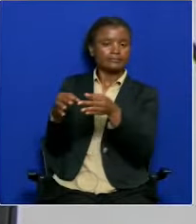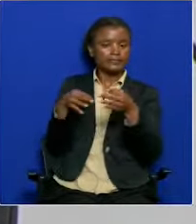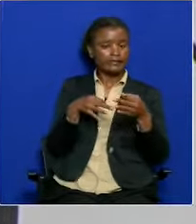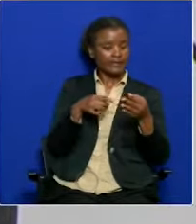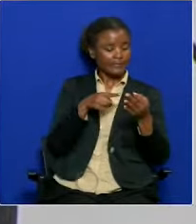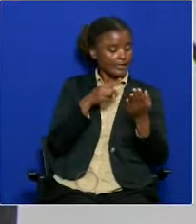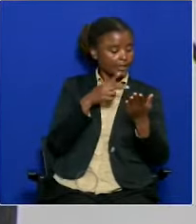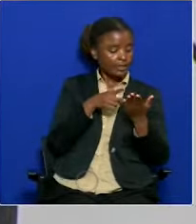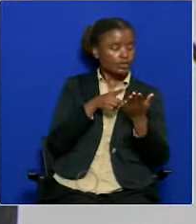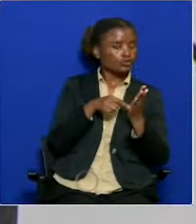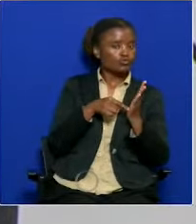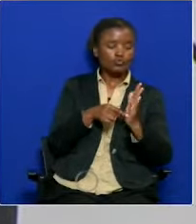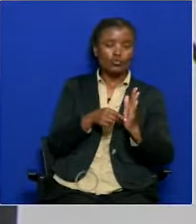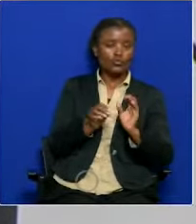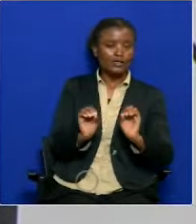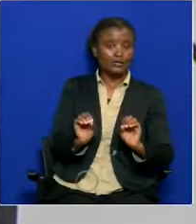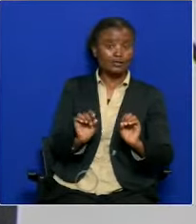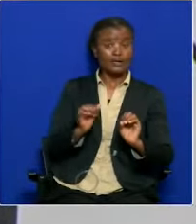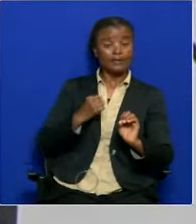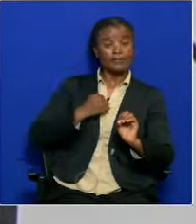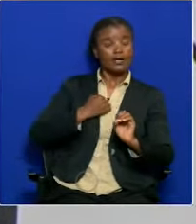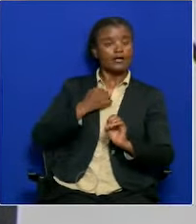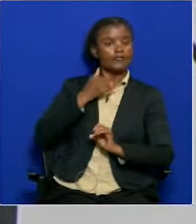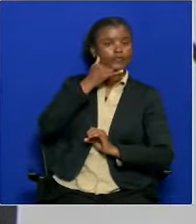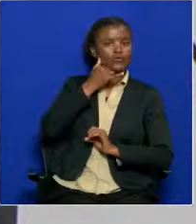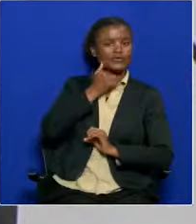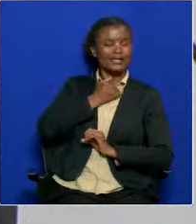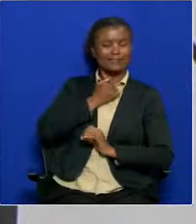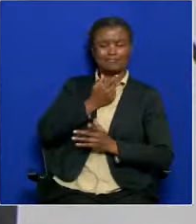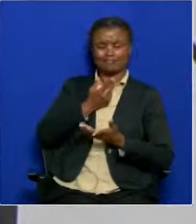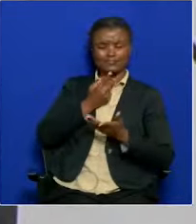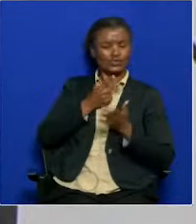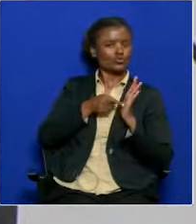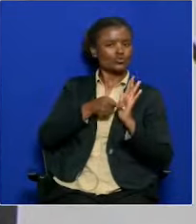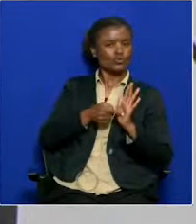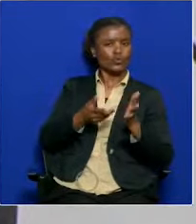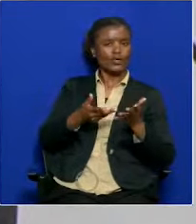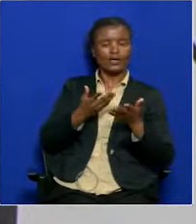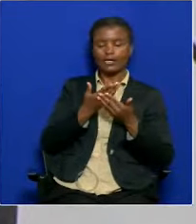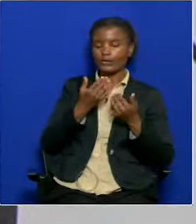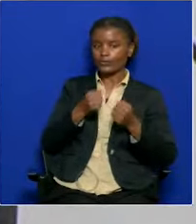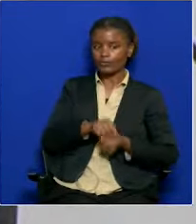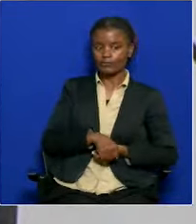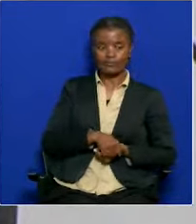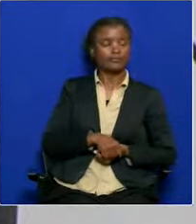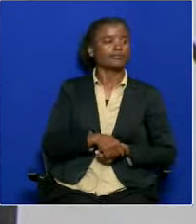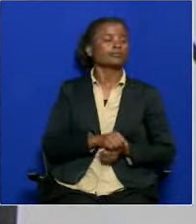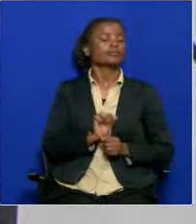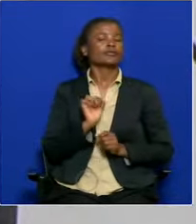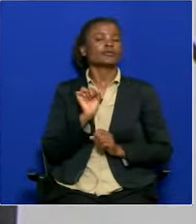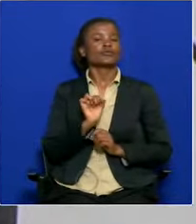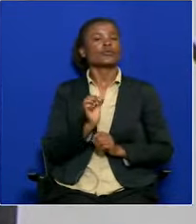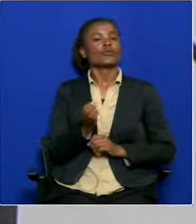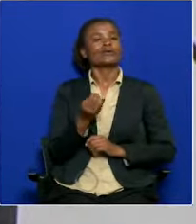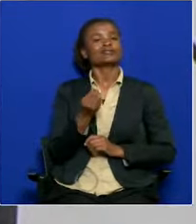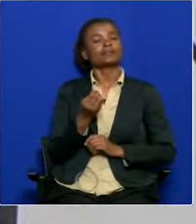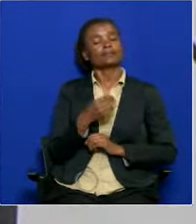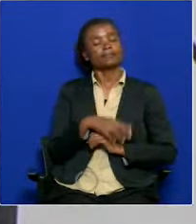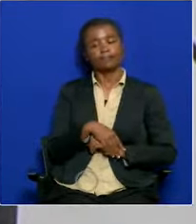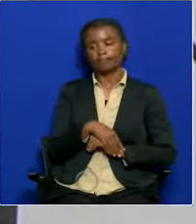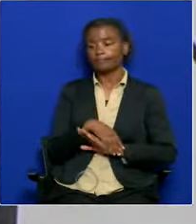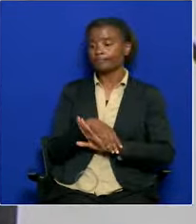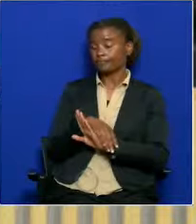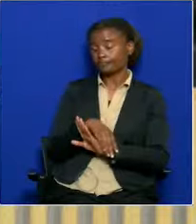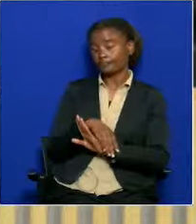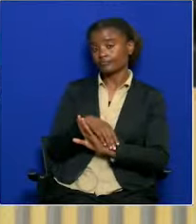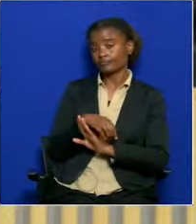I don't know where does it show. On your WhatsApp. And General, I don't